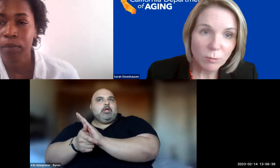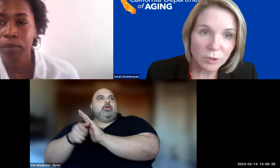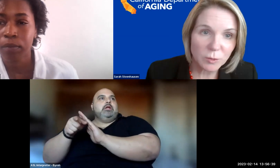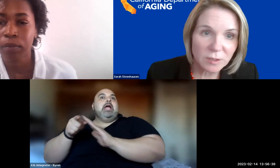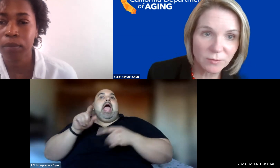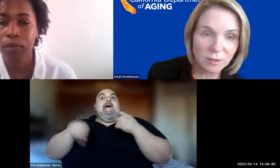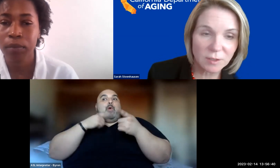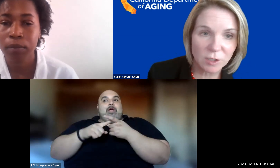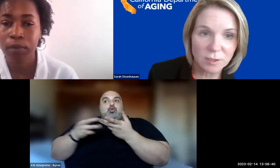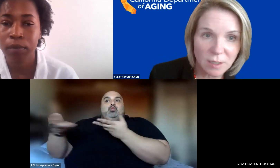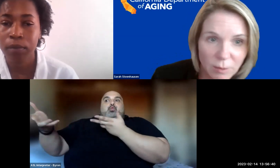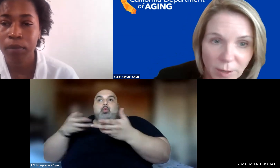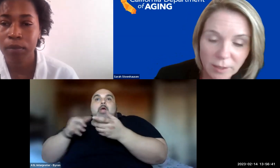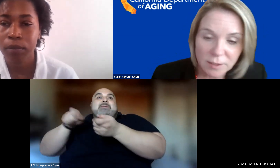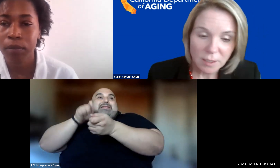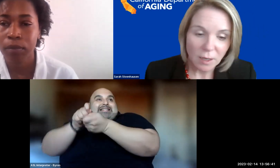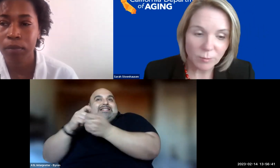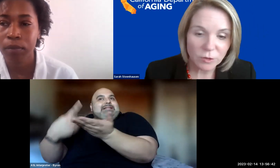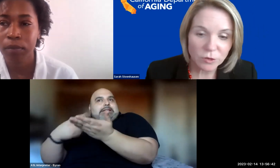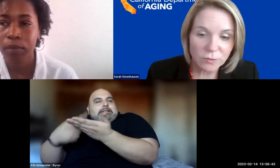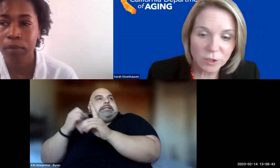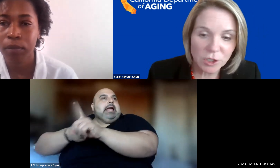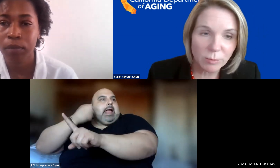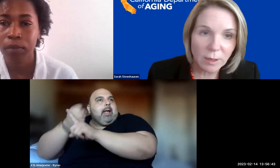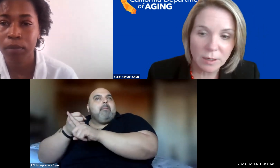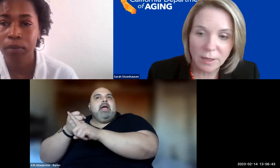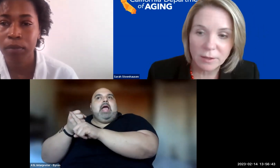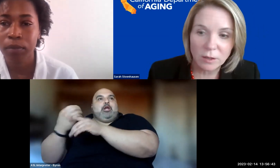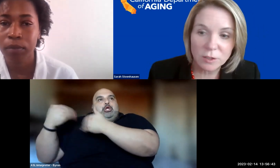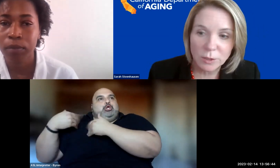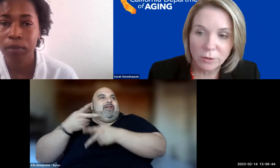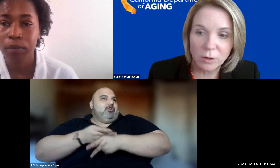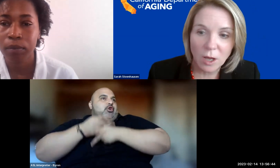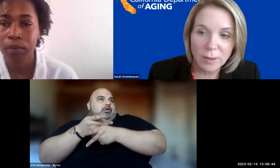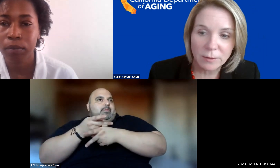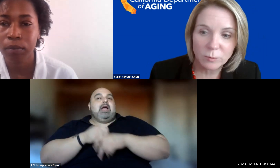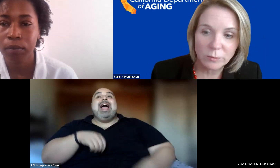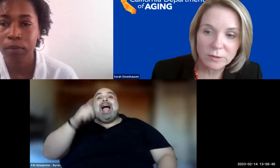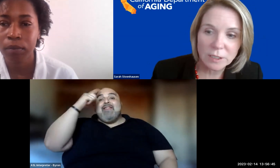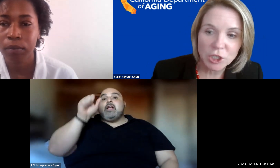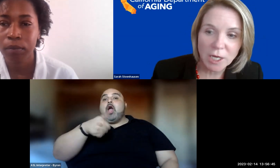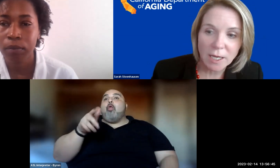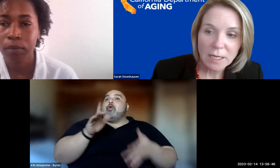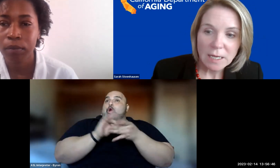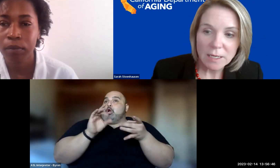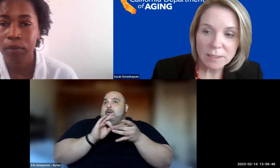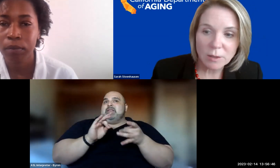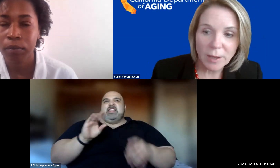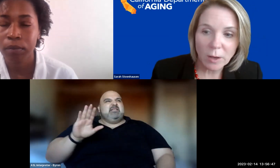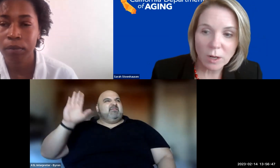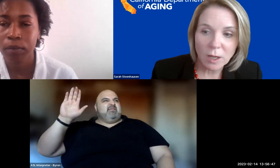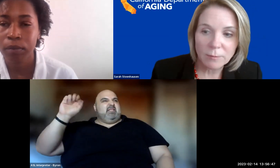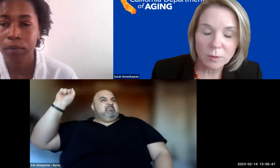the more specific discussions that impact conservatorship. And I think also another comment that's been raised in chat